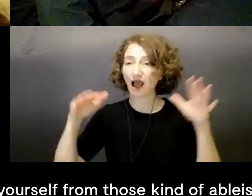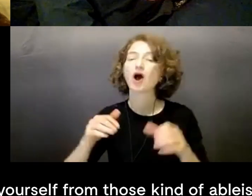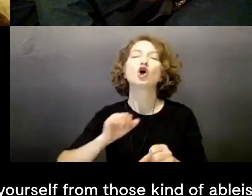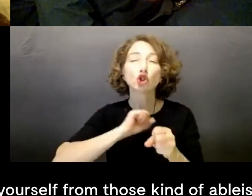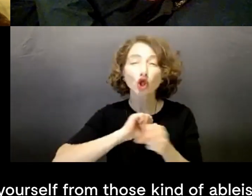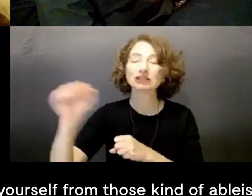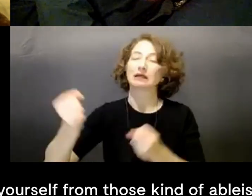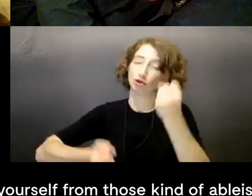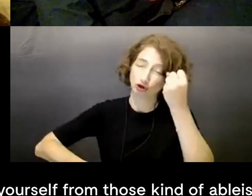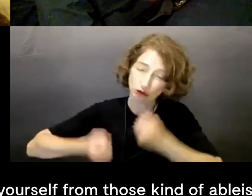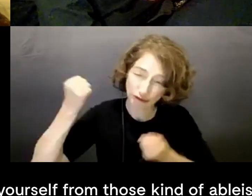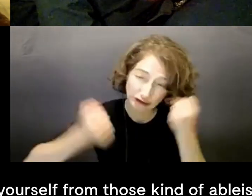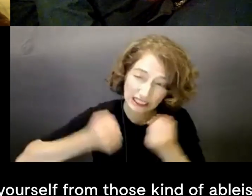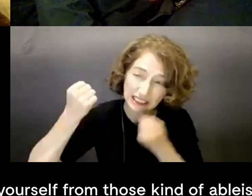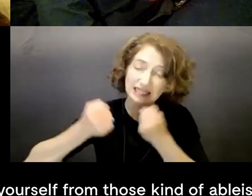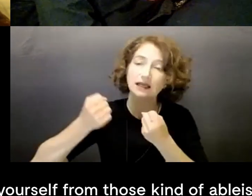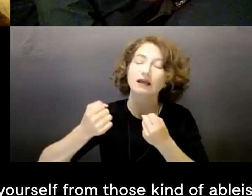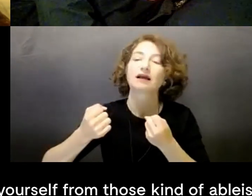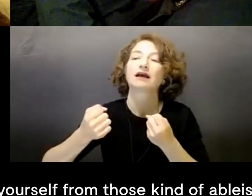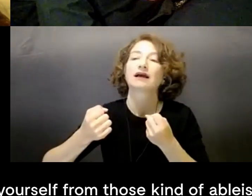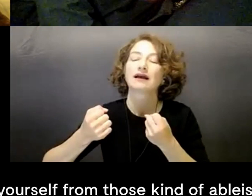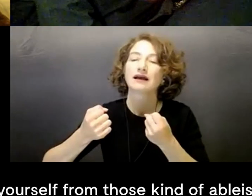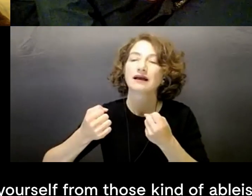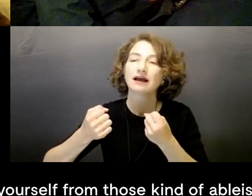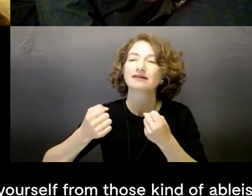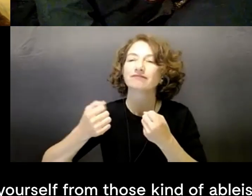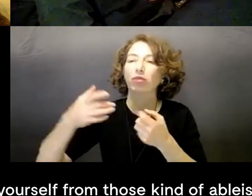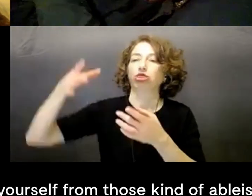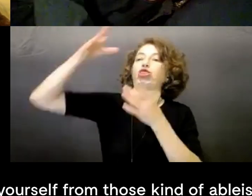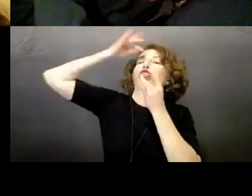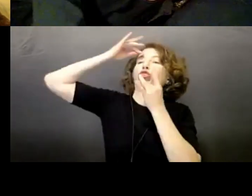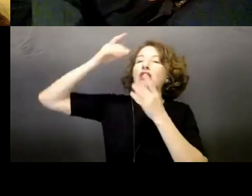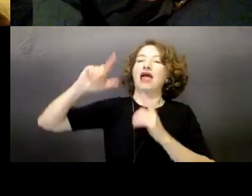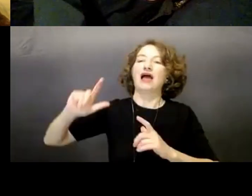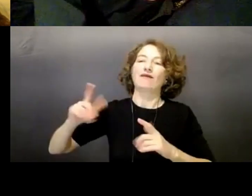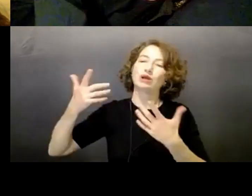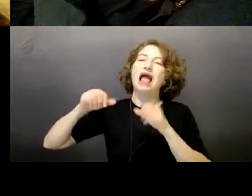to distance yourself from those kind of ableist expectations.